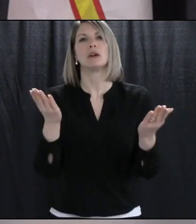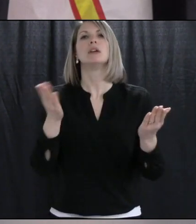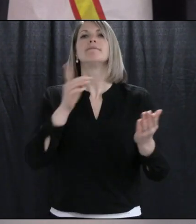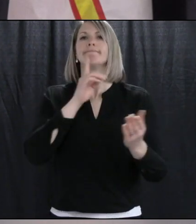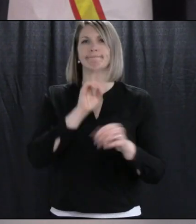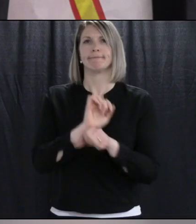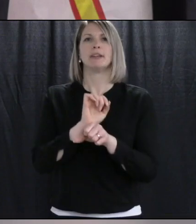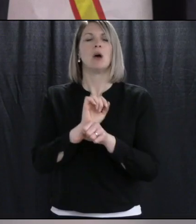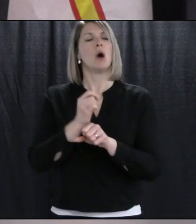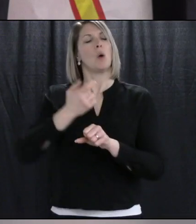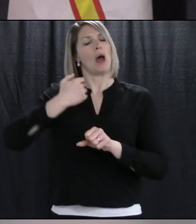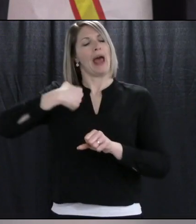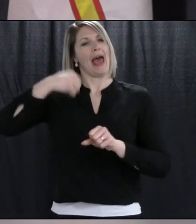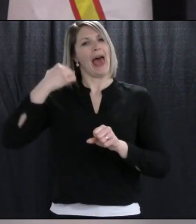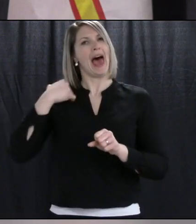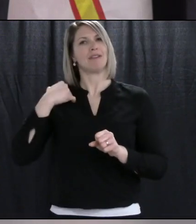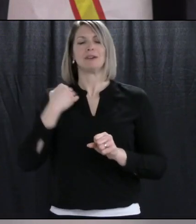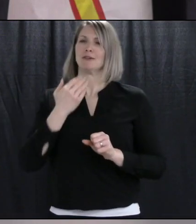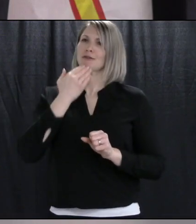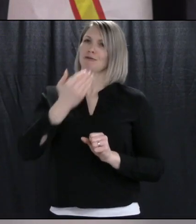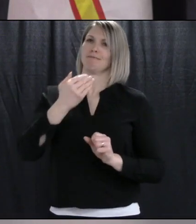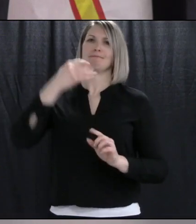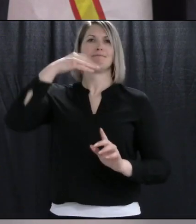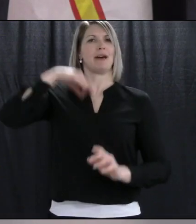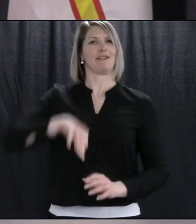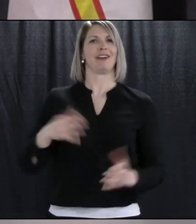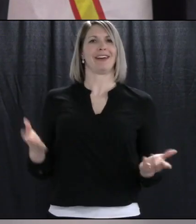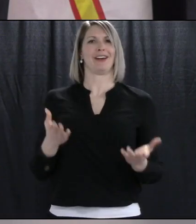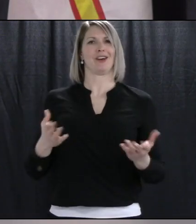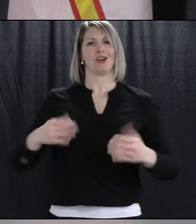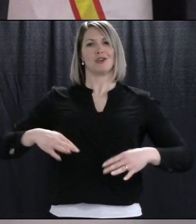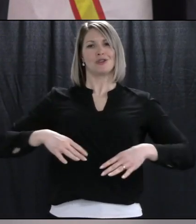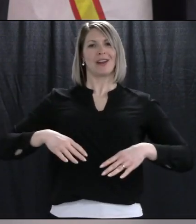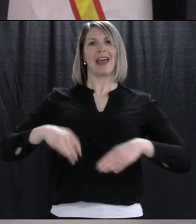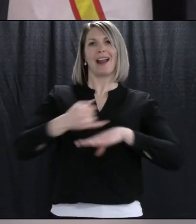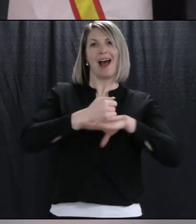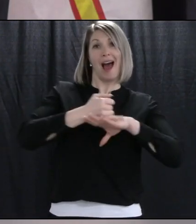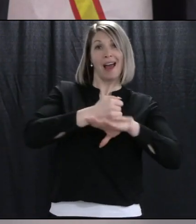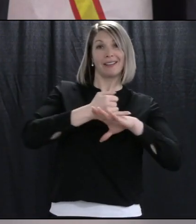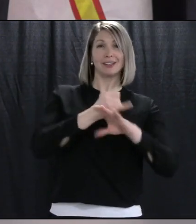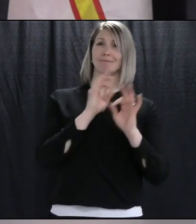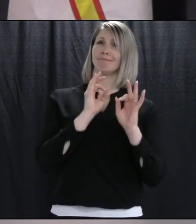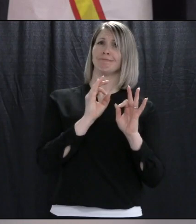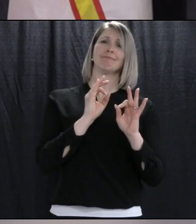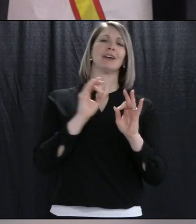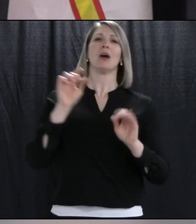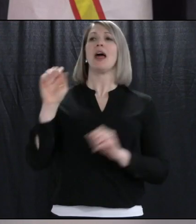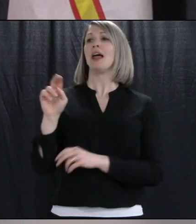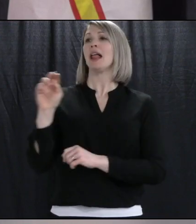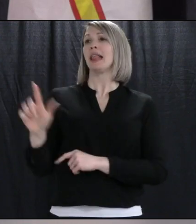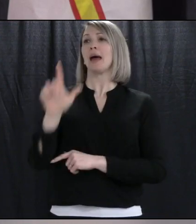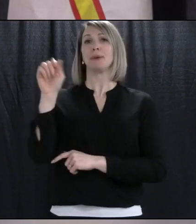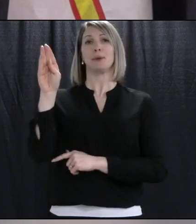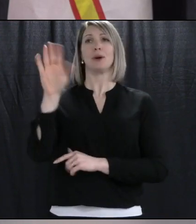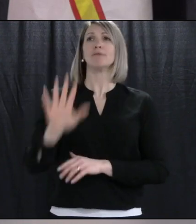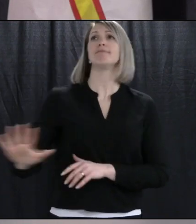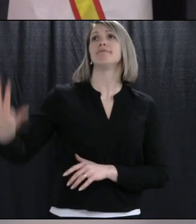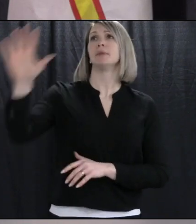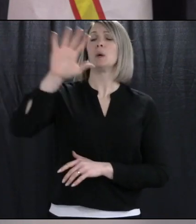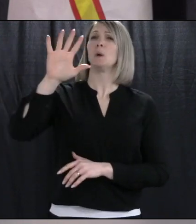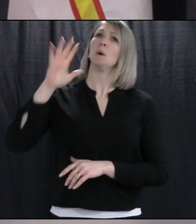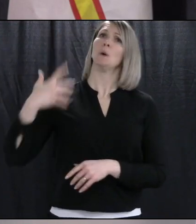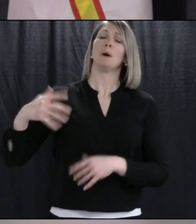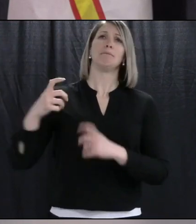are remote and rural in many areas, and particularly in Labrador and through the island portion of Newfoundland, and you would say that